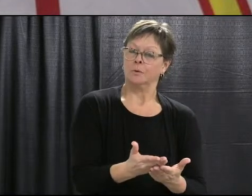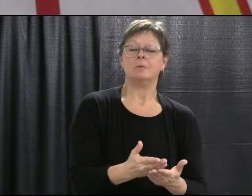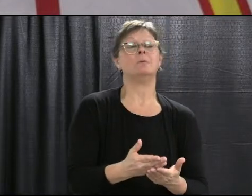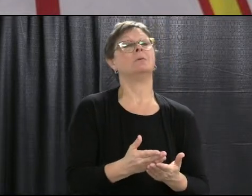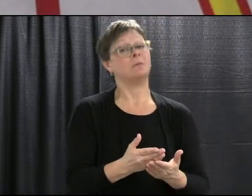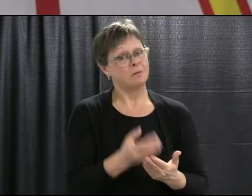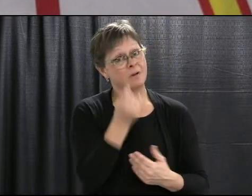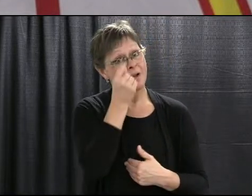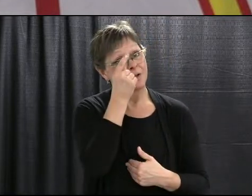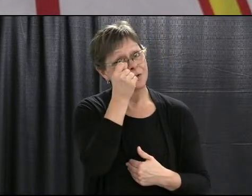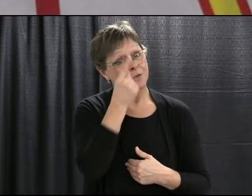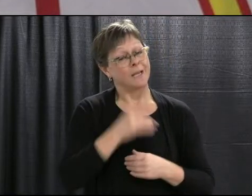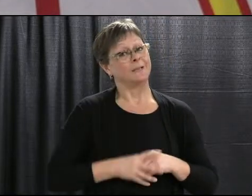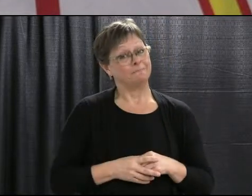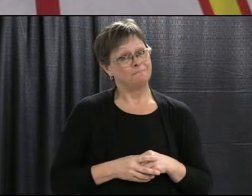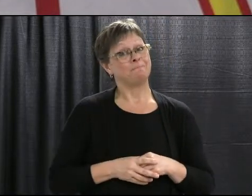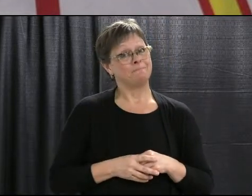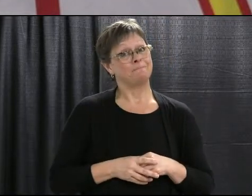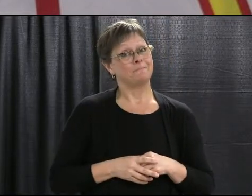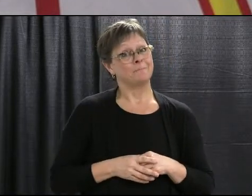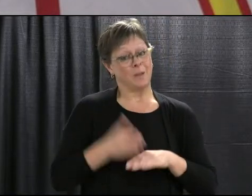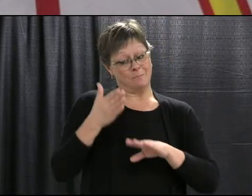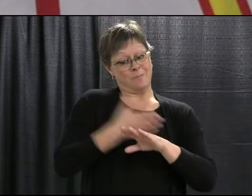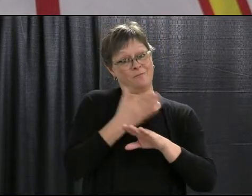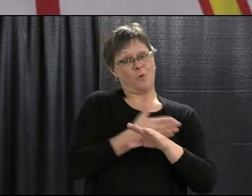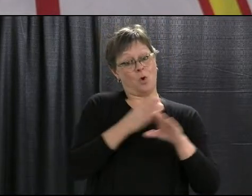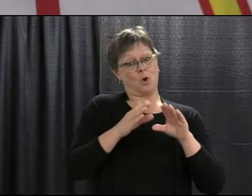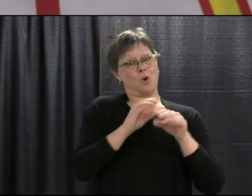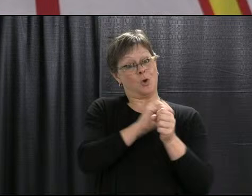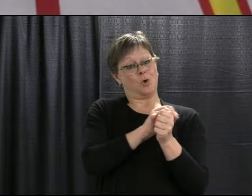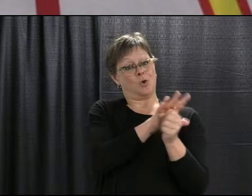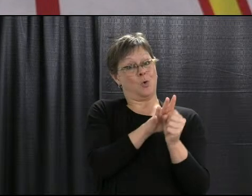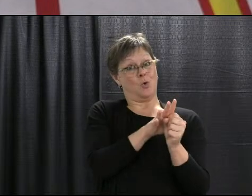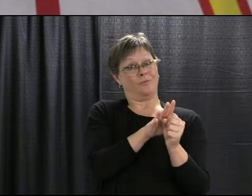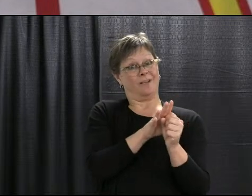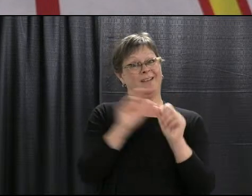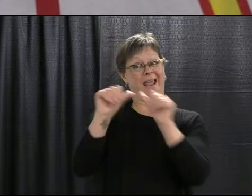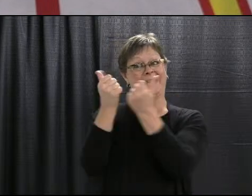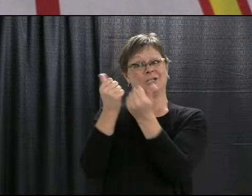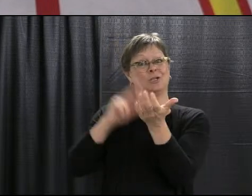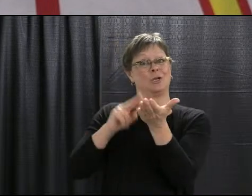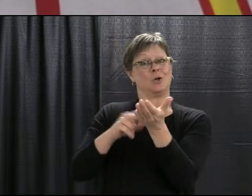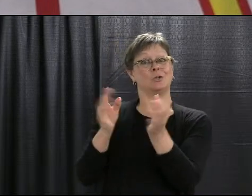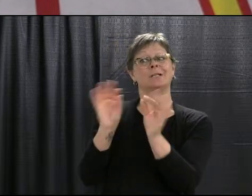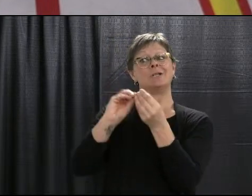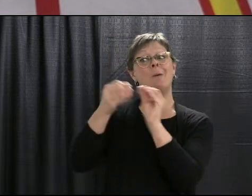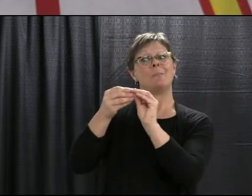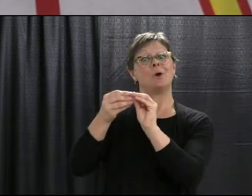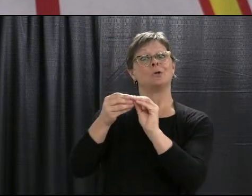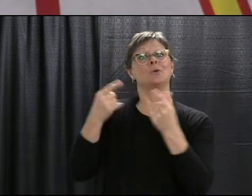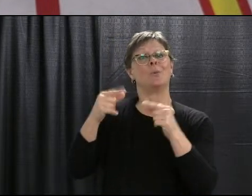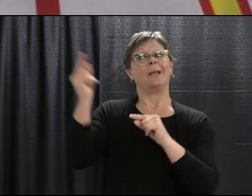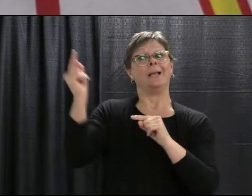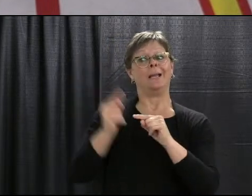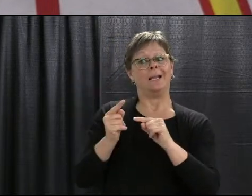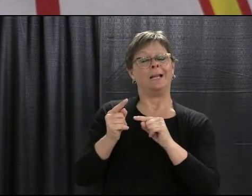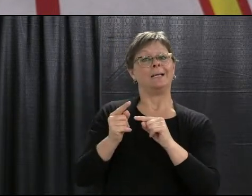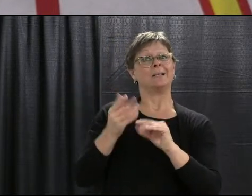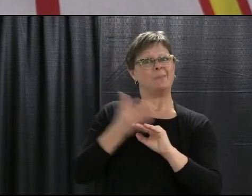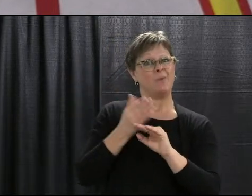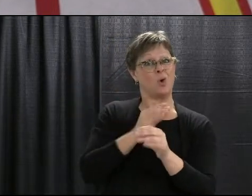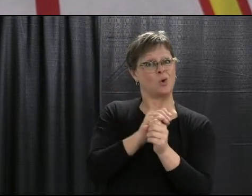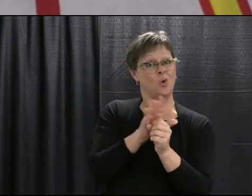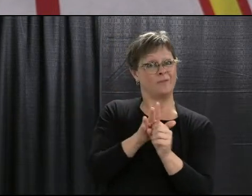loudest when we can get back to pre-pandemic levels of agency nursing. I am probably the most